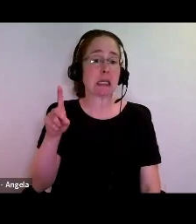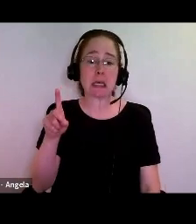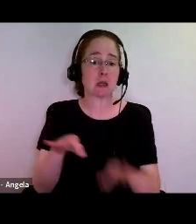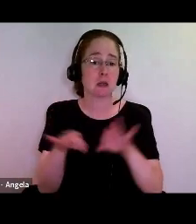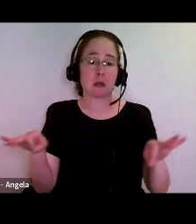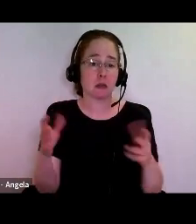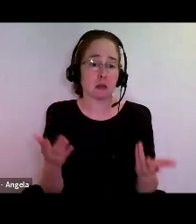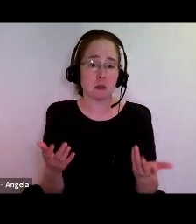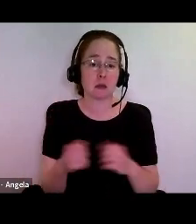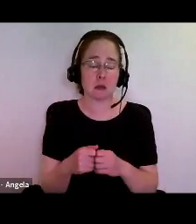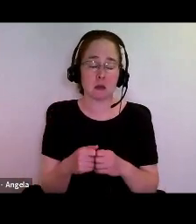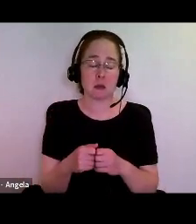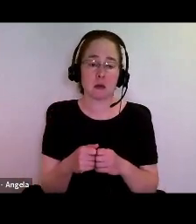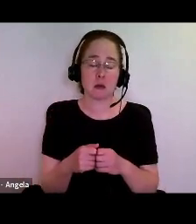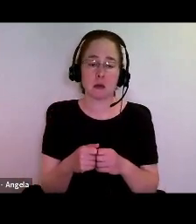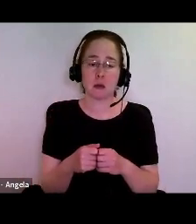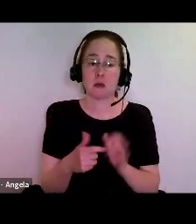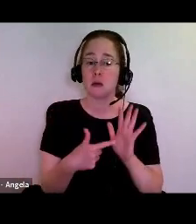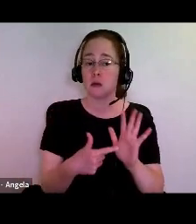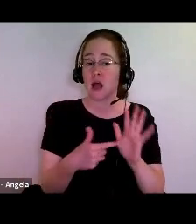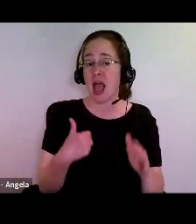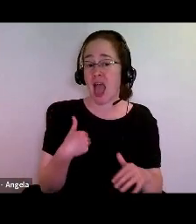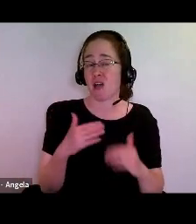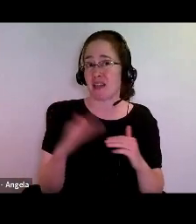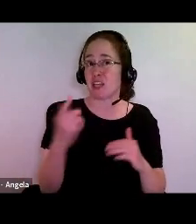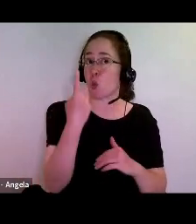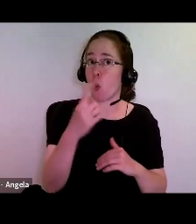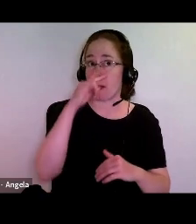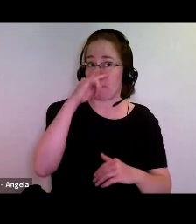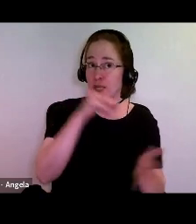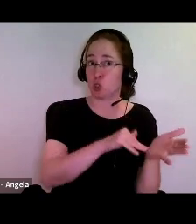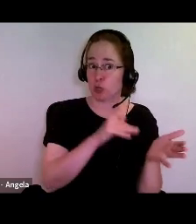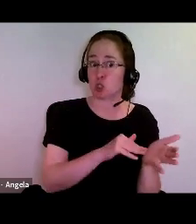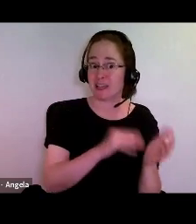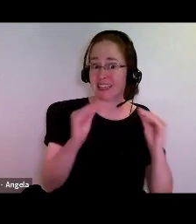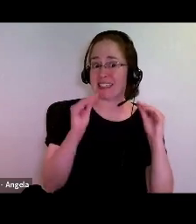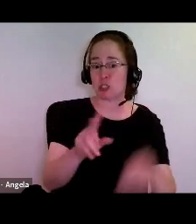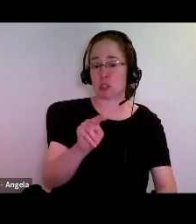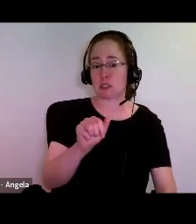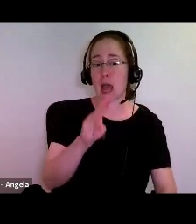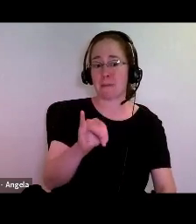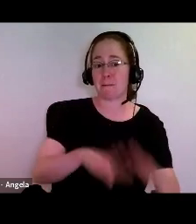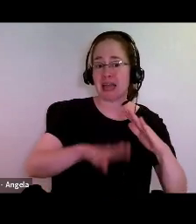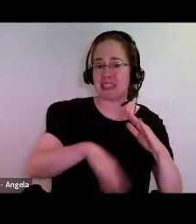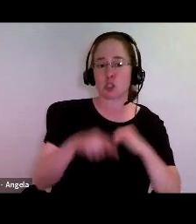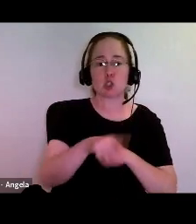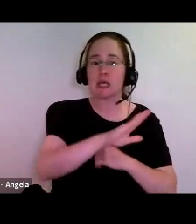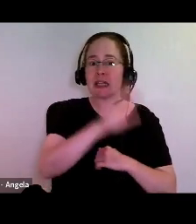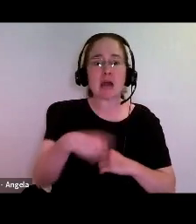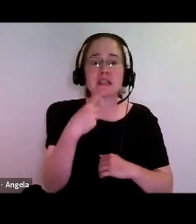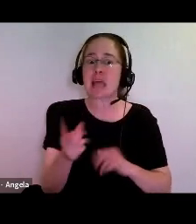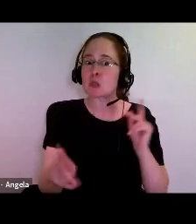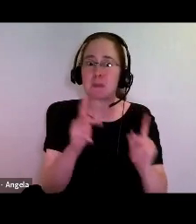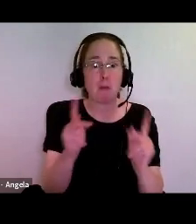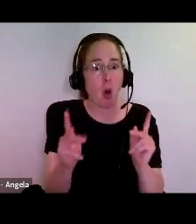know, we have at least one pediatrician that I know of that teaches NAMI Basics, and she never tells people when